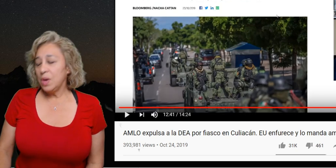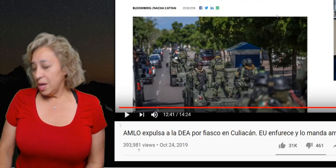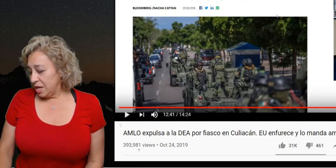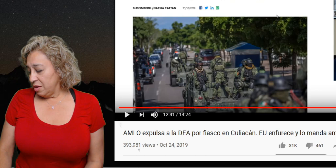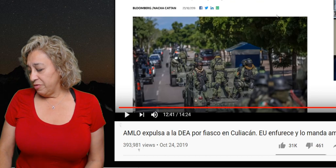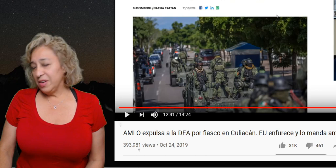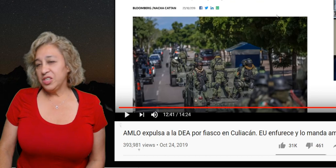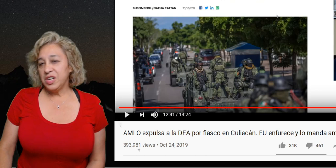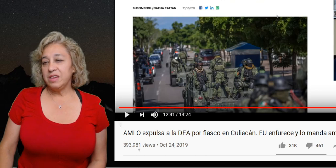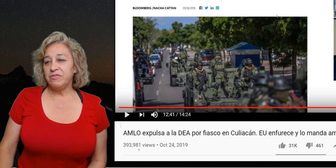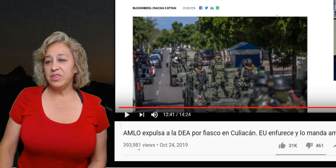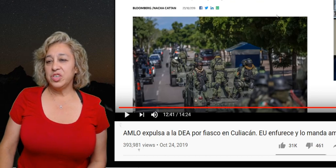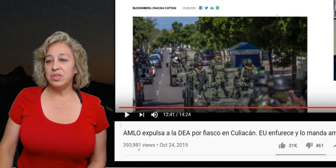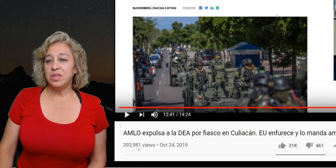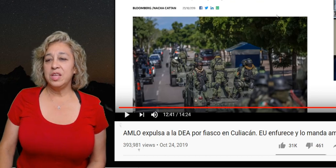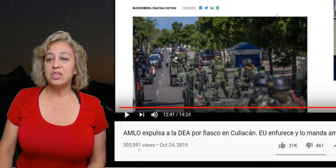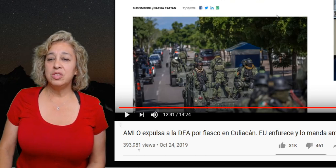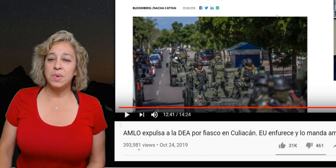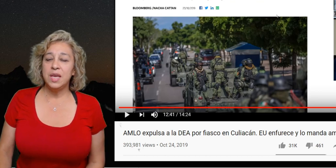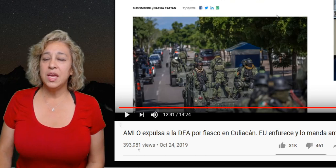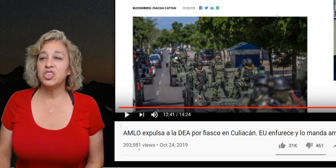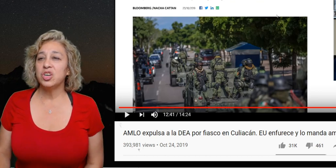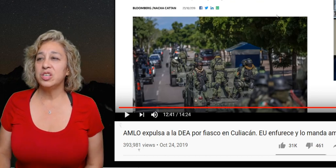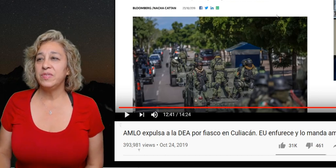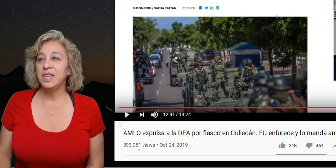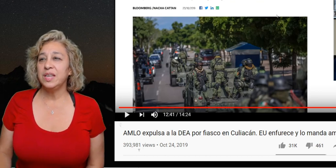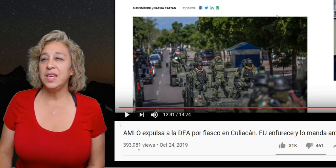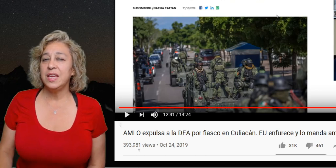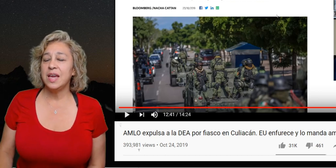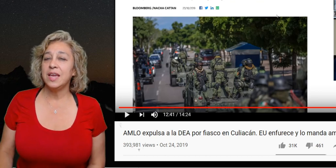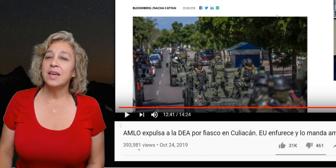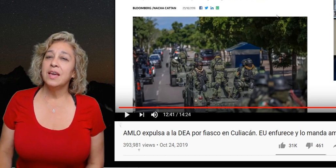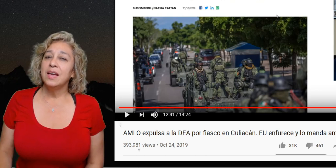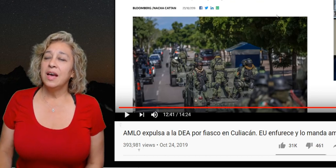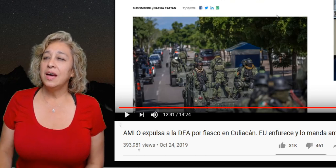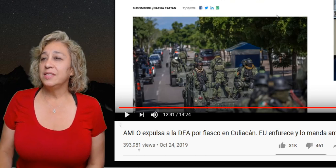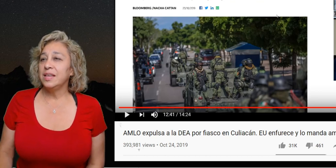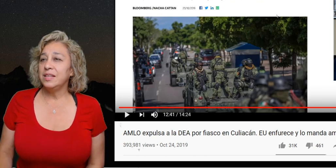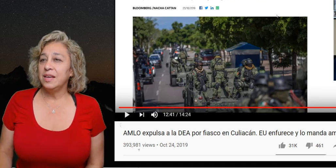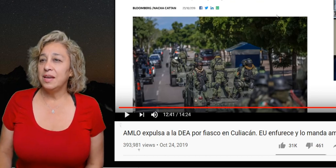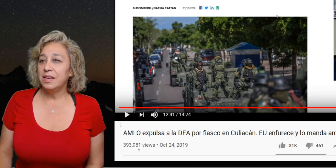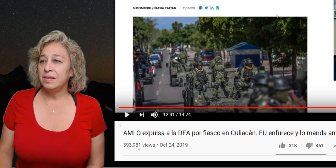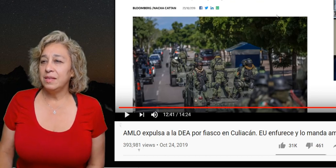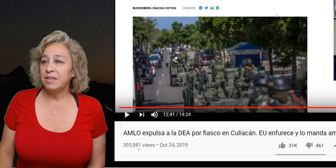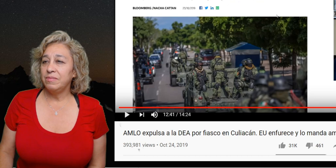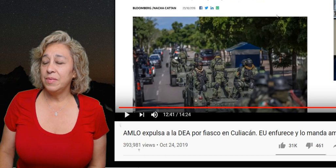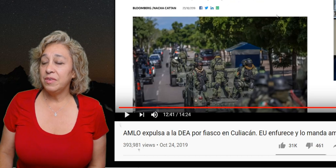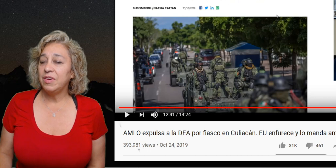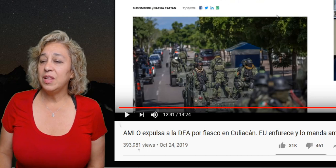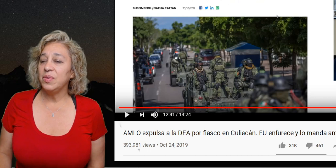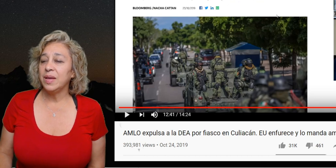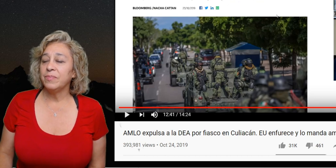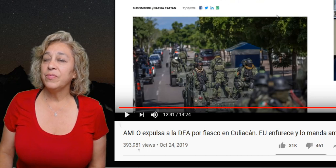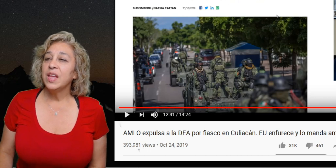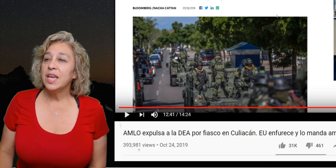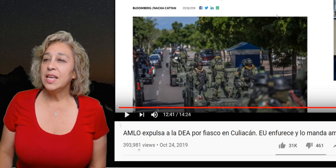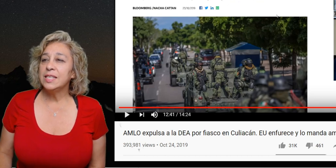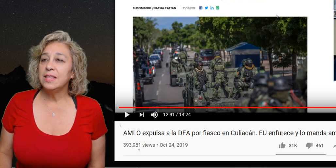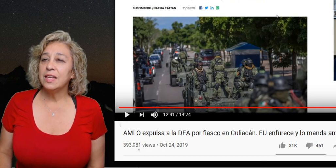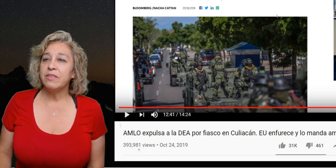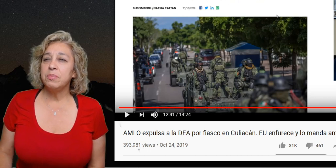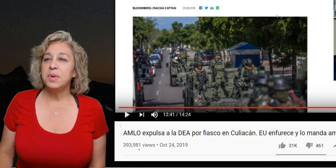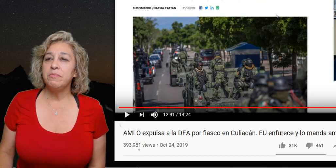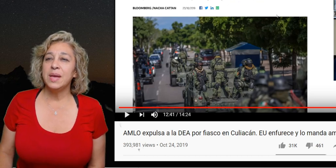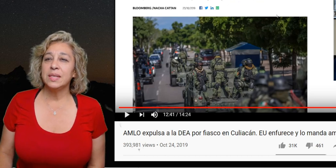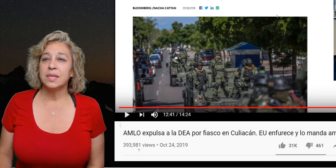So another functioning official that used to be in charge of the DEA. Said the following. He said